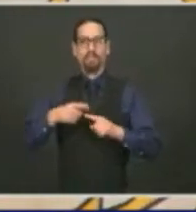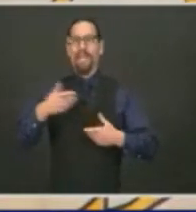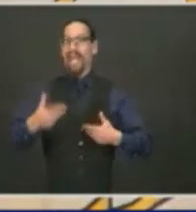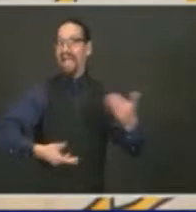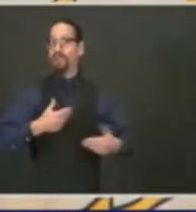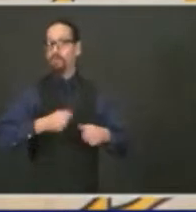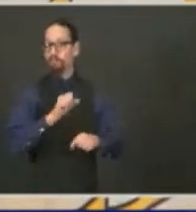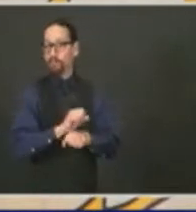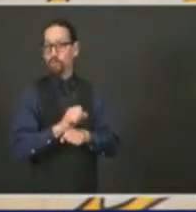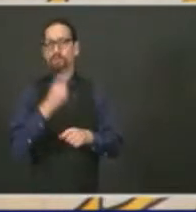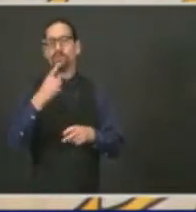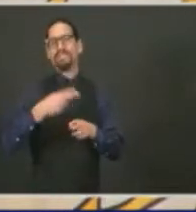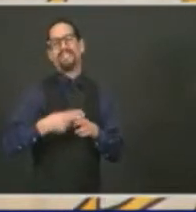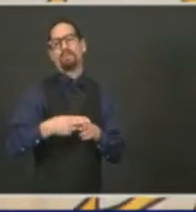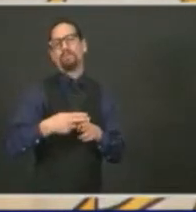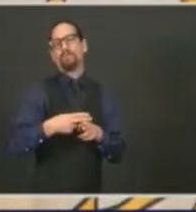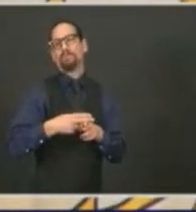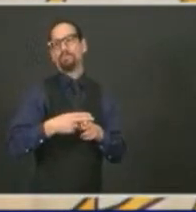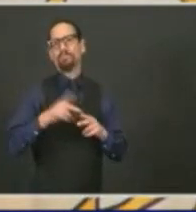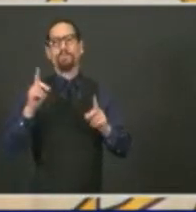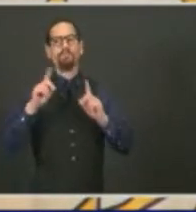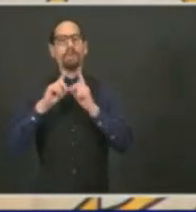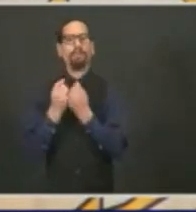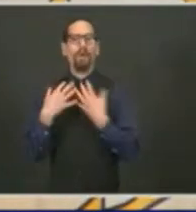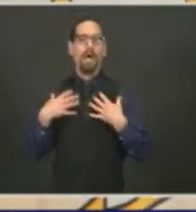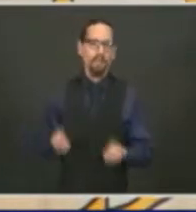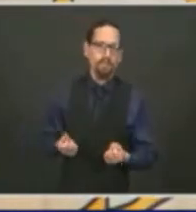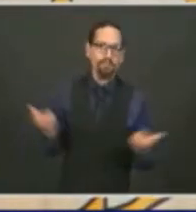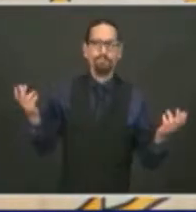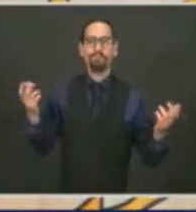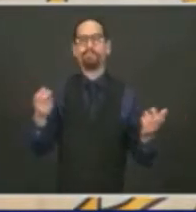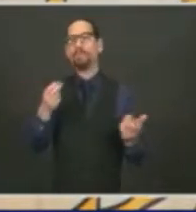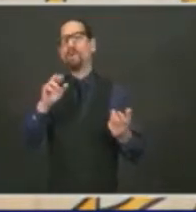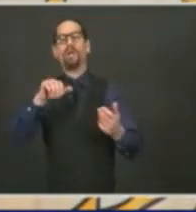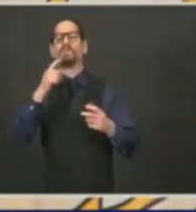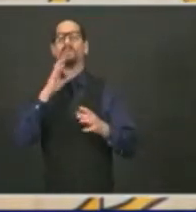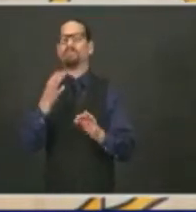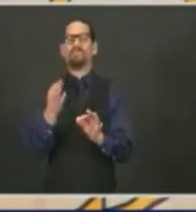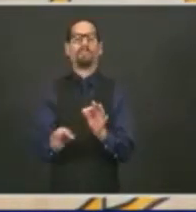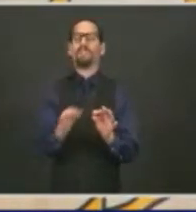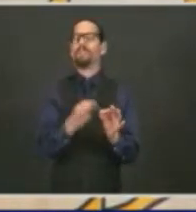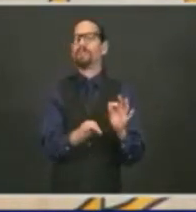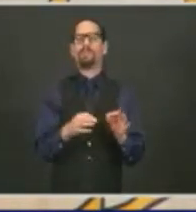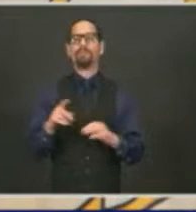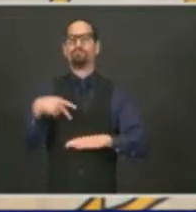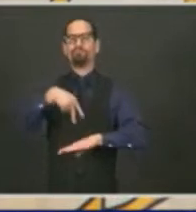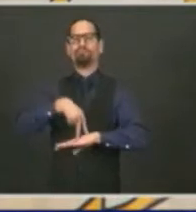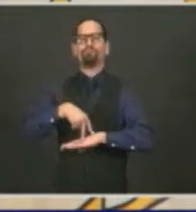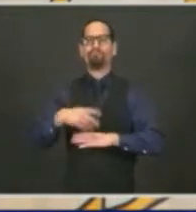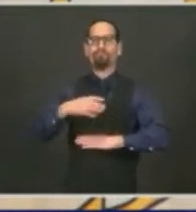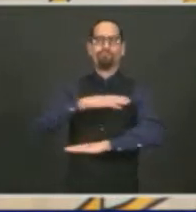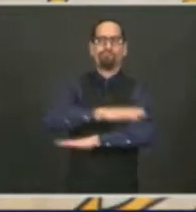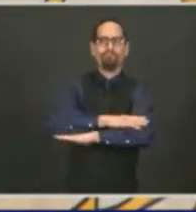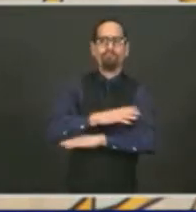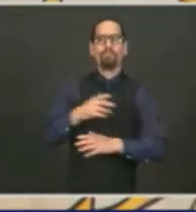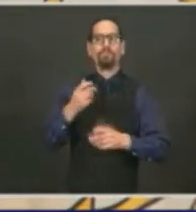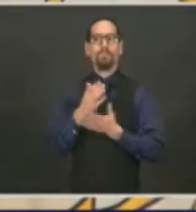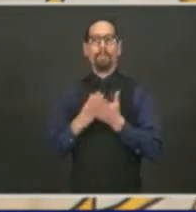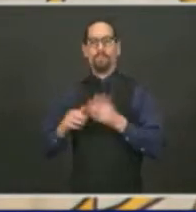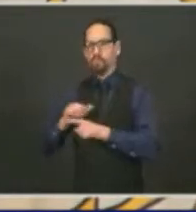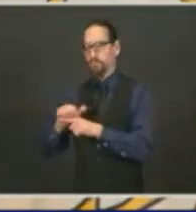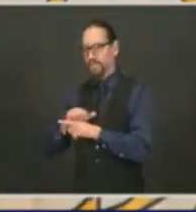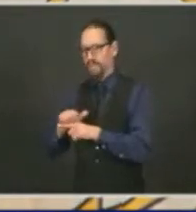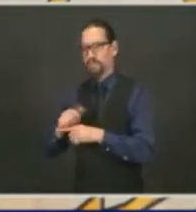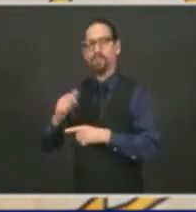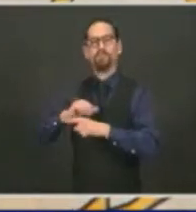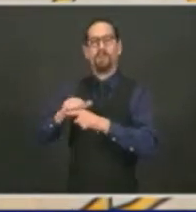temporary workers, Department of Health. And again, it's pretty simple. We're also doing like a train the trainer model. So the Guard will,